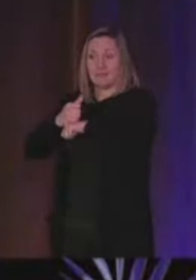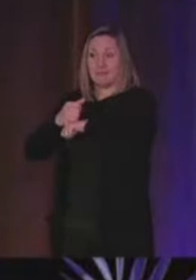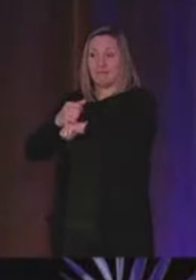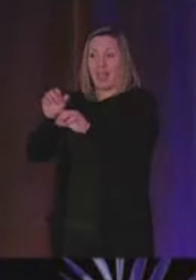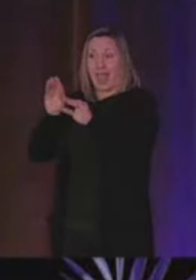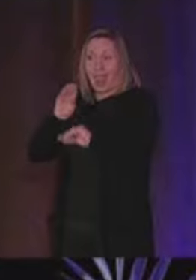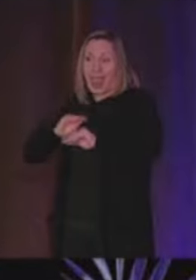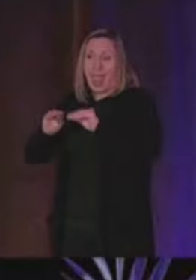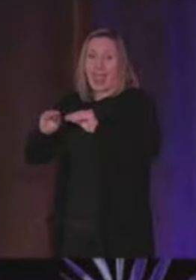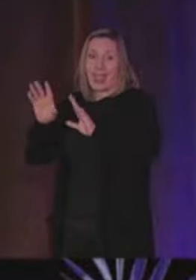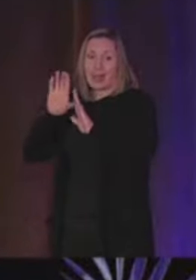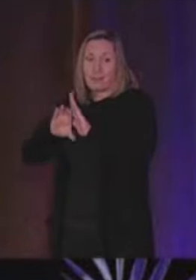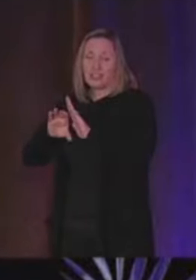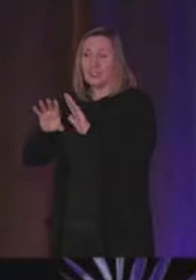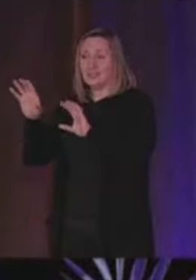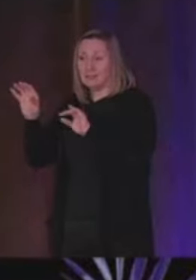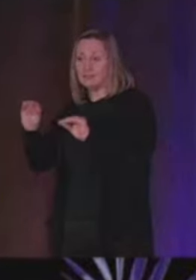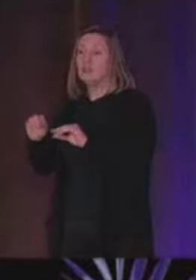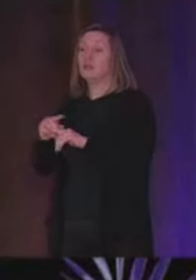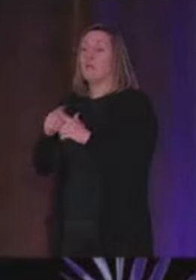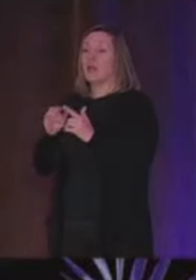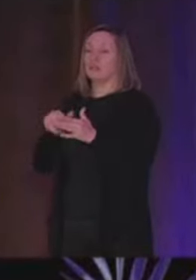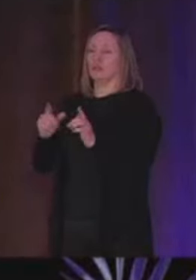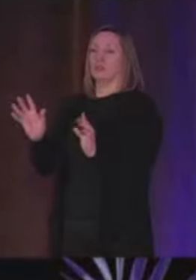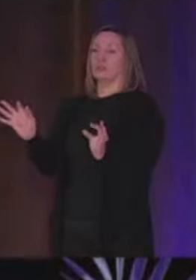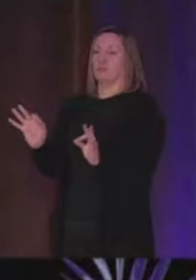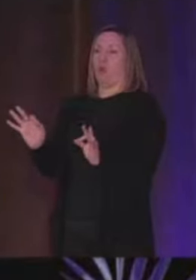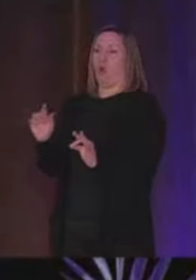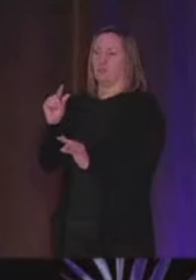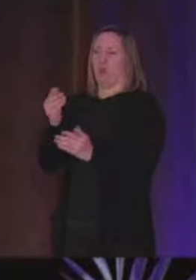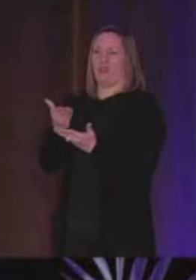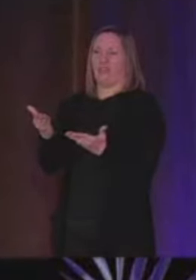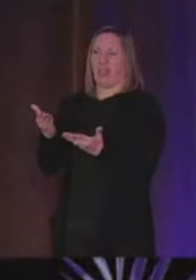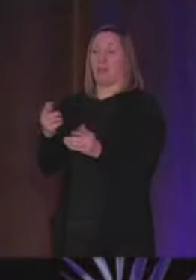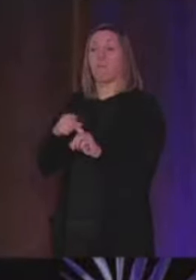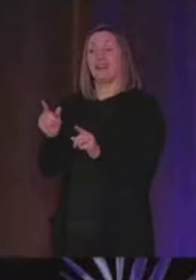small part, but it's a small part that they get right.